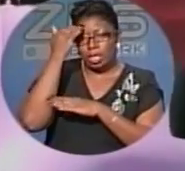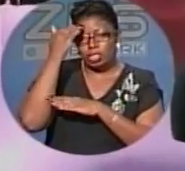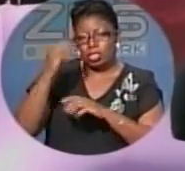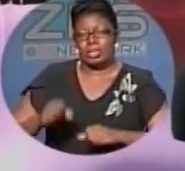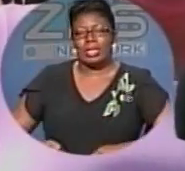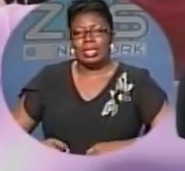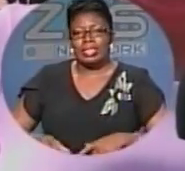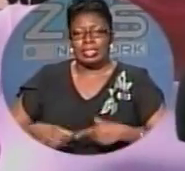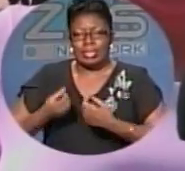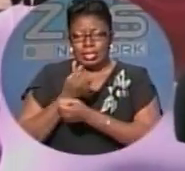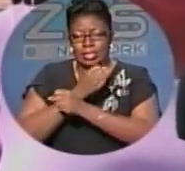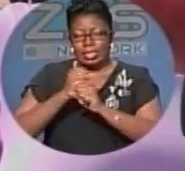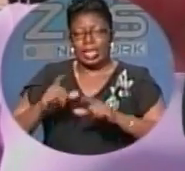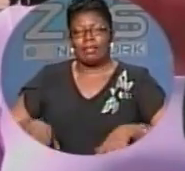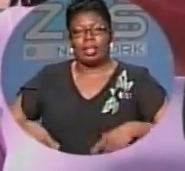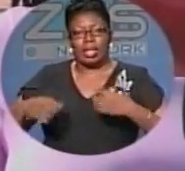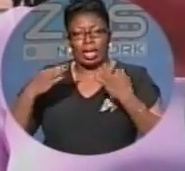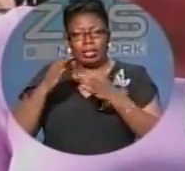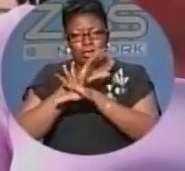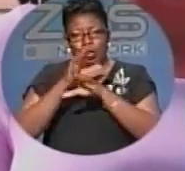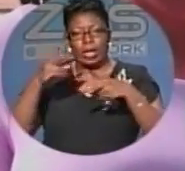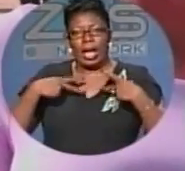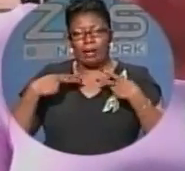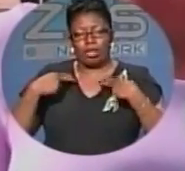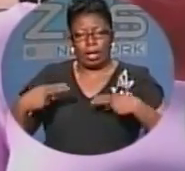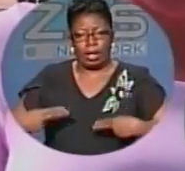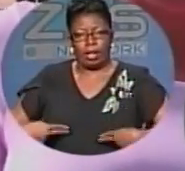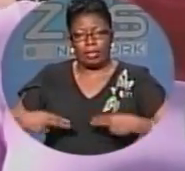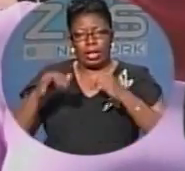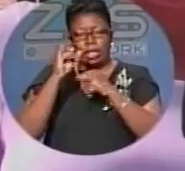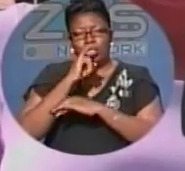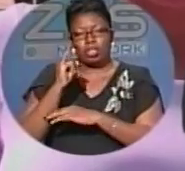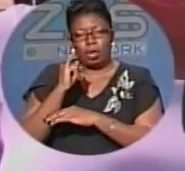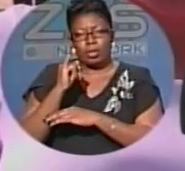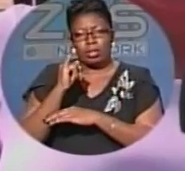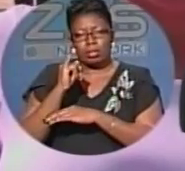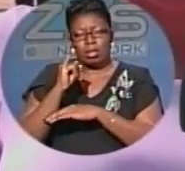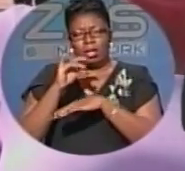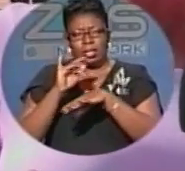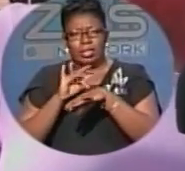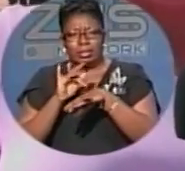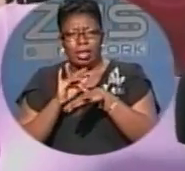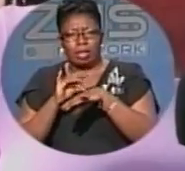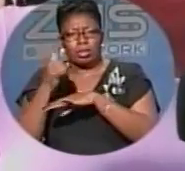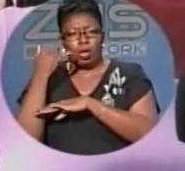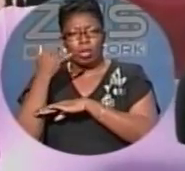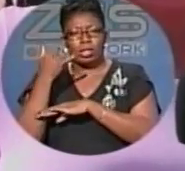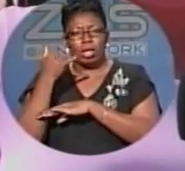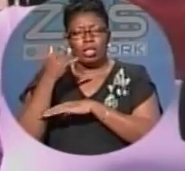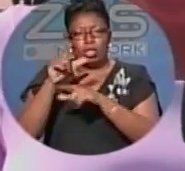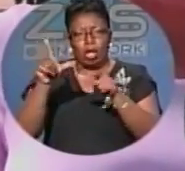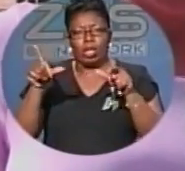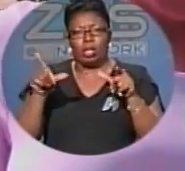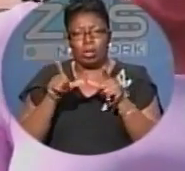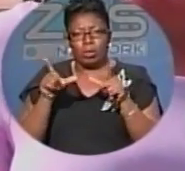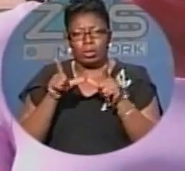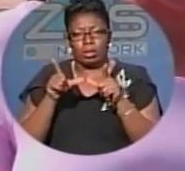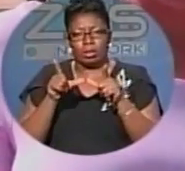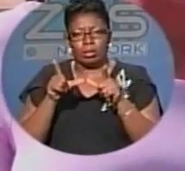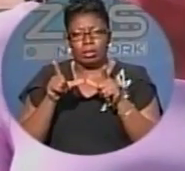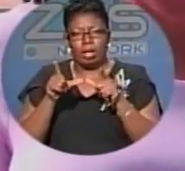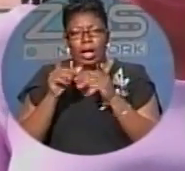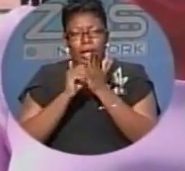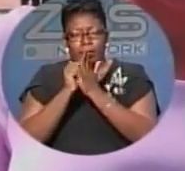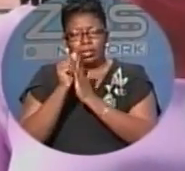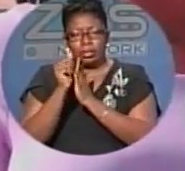you don't have health insurance, you're able to contact your local Cancer Society to get a free mammogram. Also,